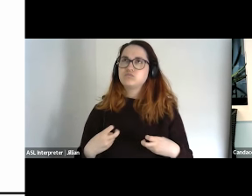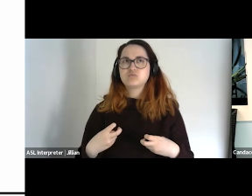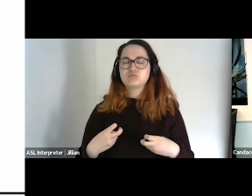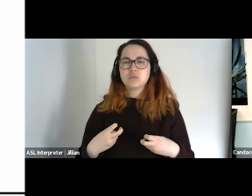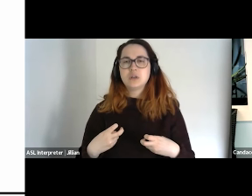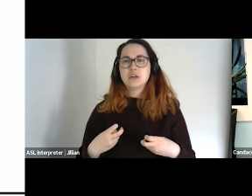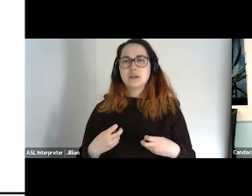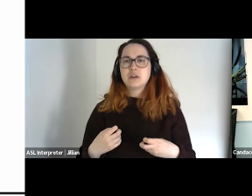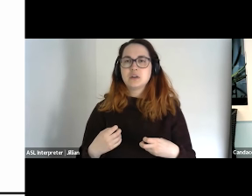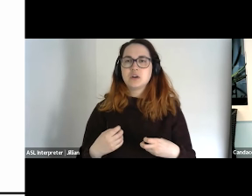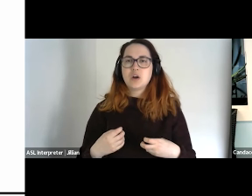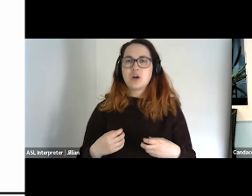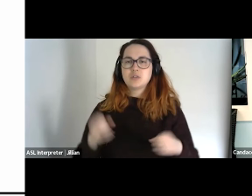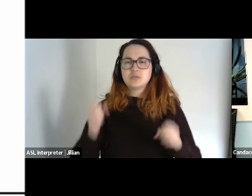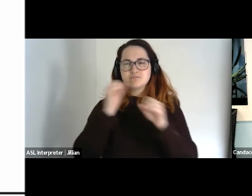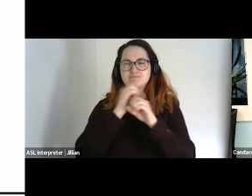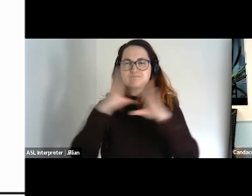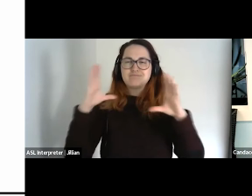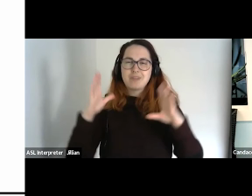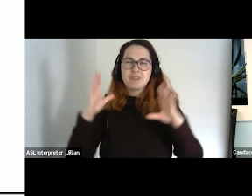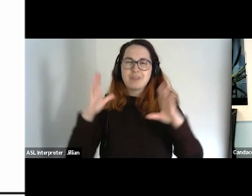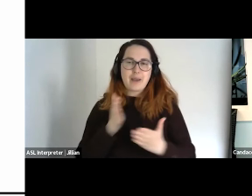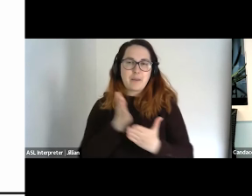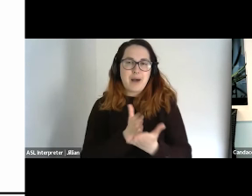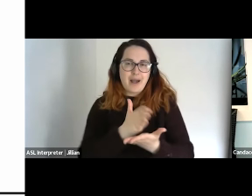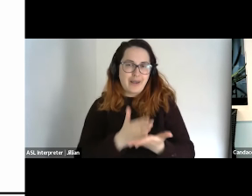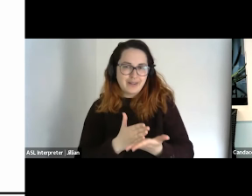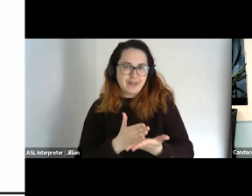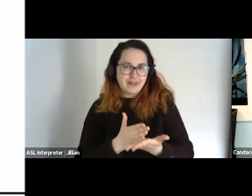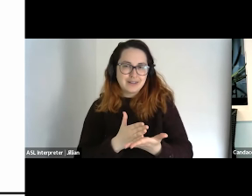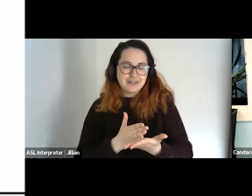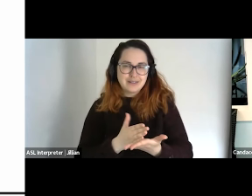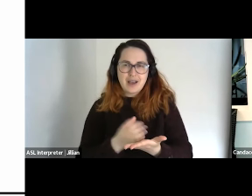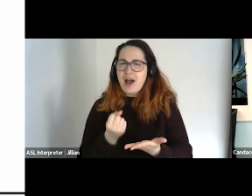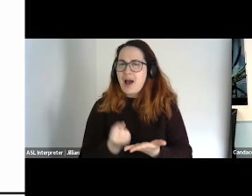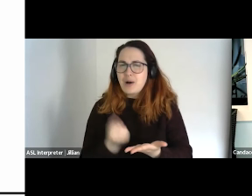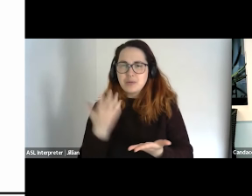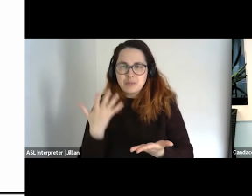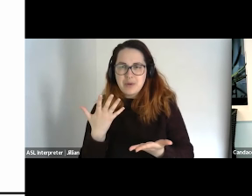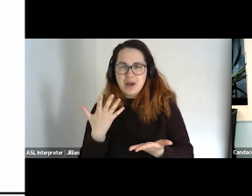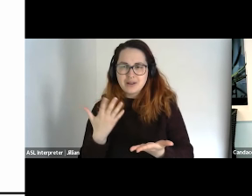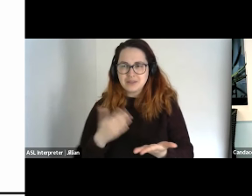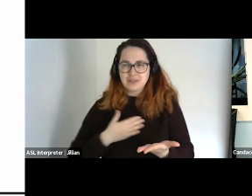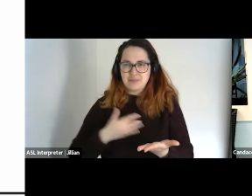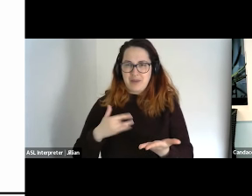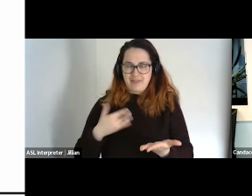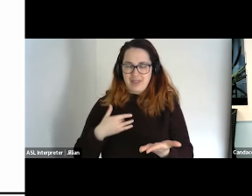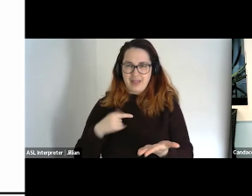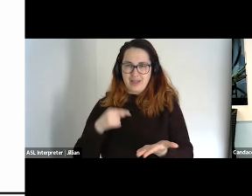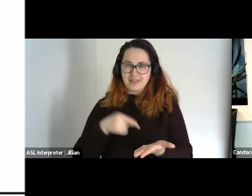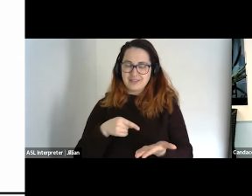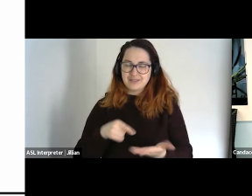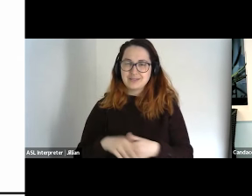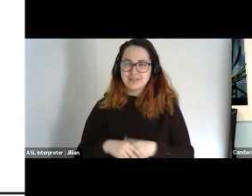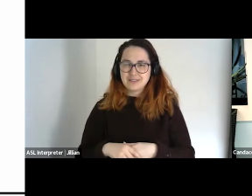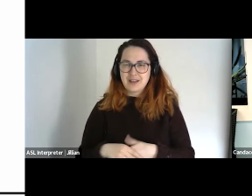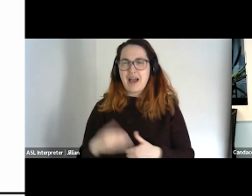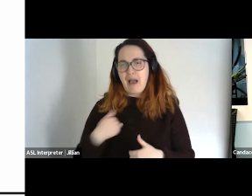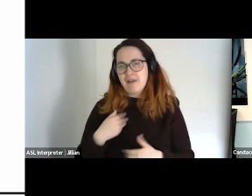big piece of pie, how much of this pie, what percentage of this is my feeling? Okay, and I'll walk you through an